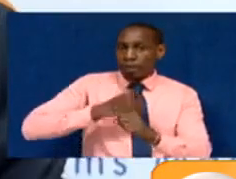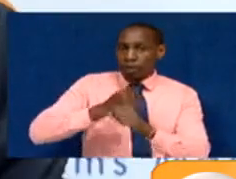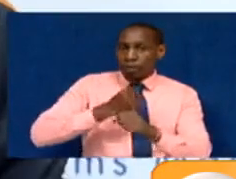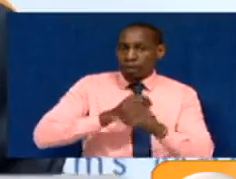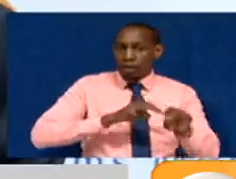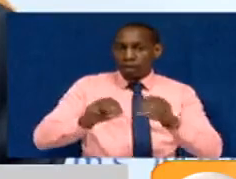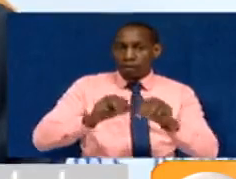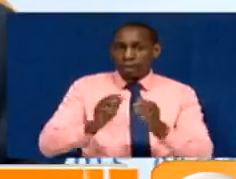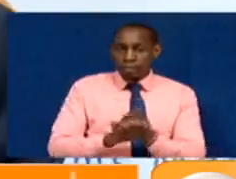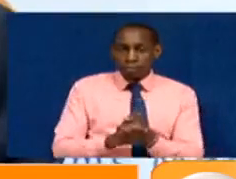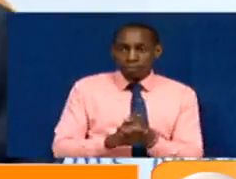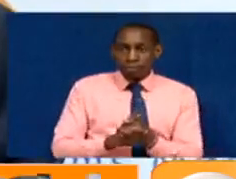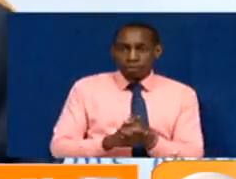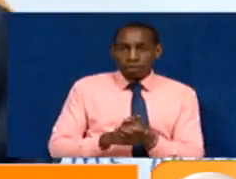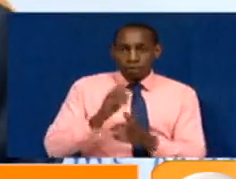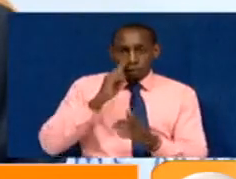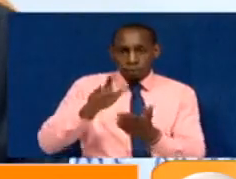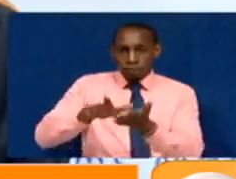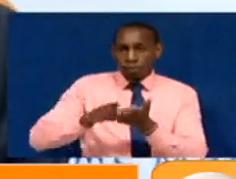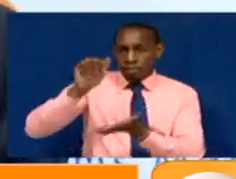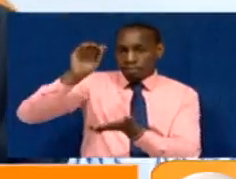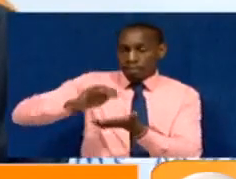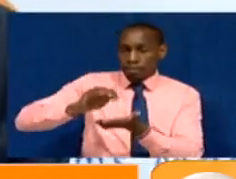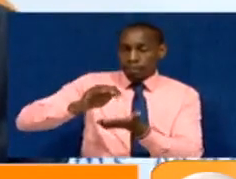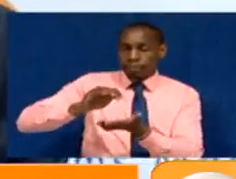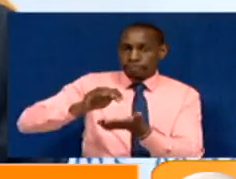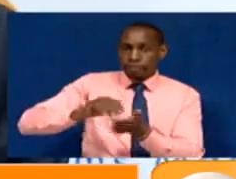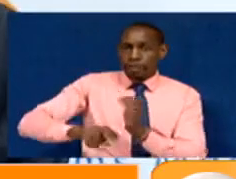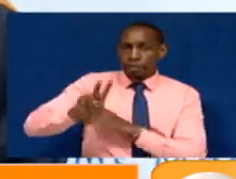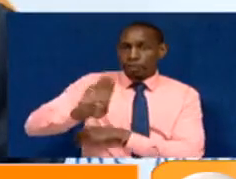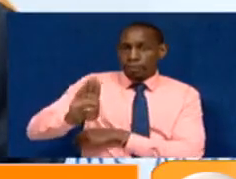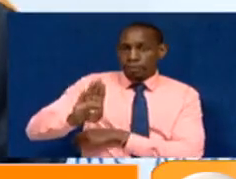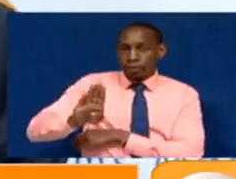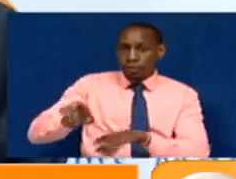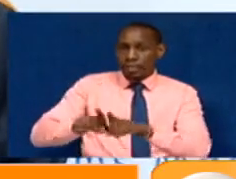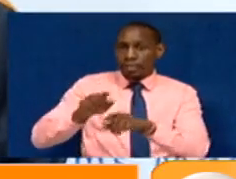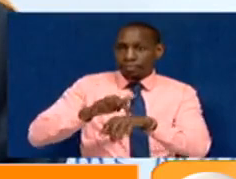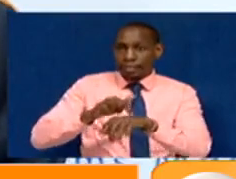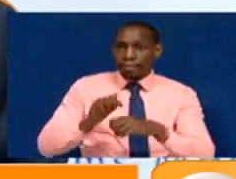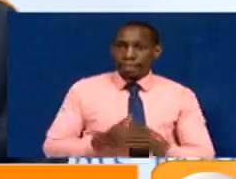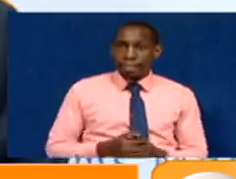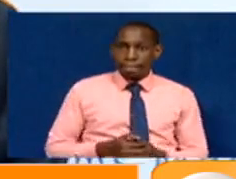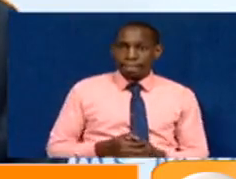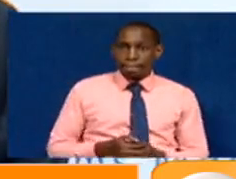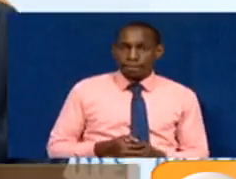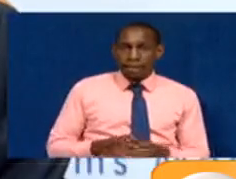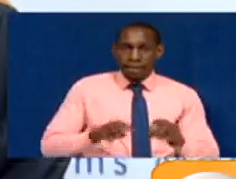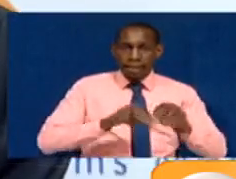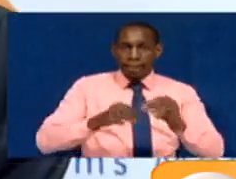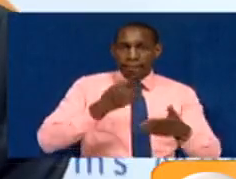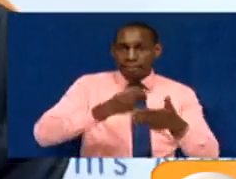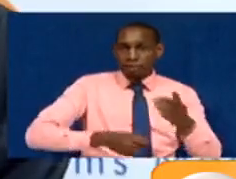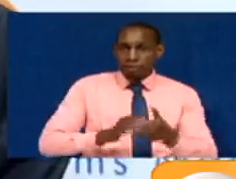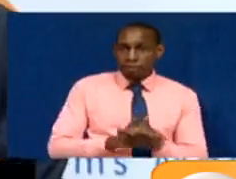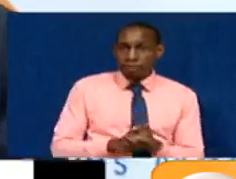manage non-performing loans. Those have gone down by 2 billion over the period. And management of cost was